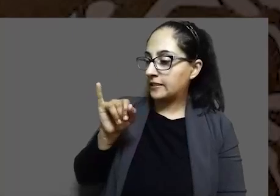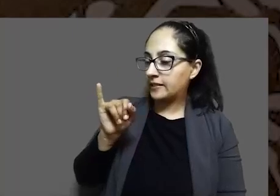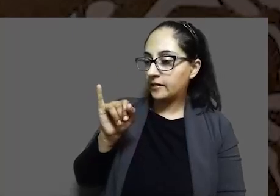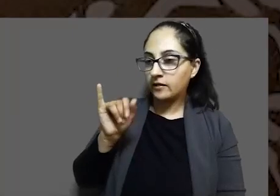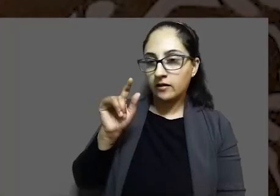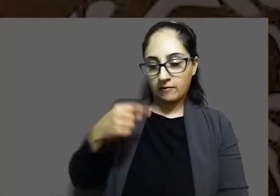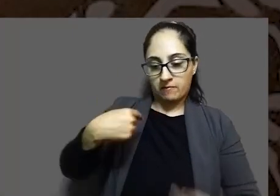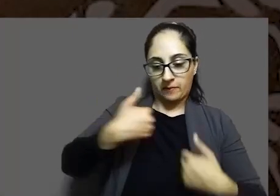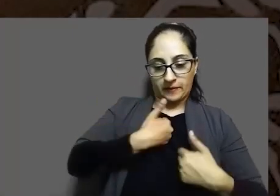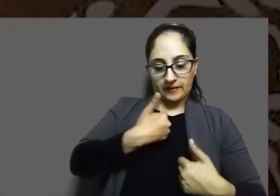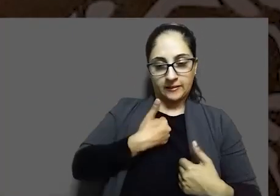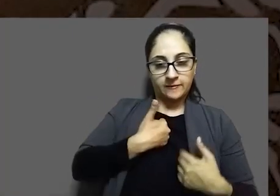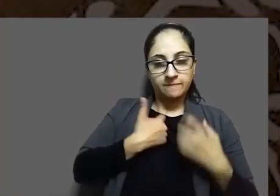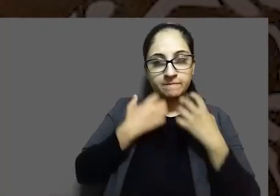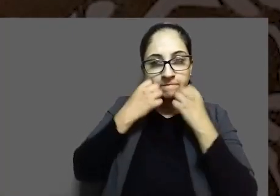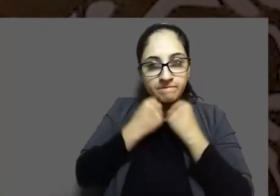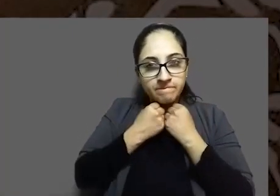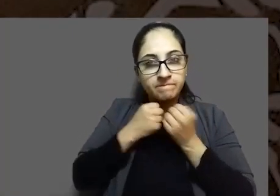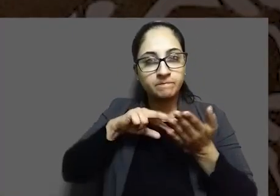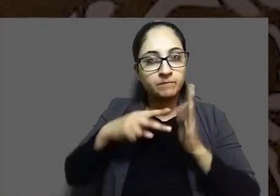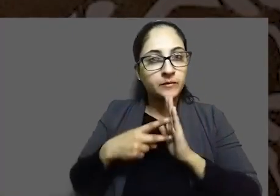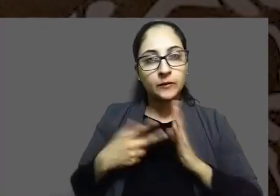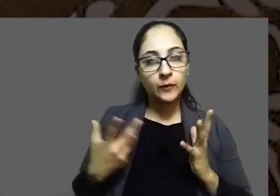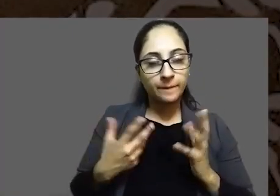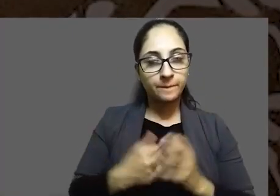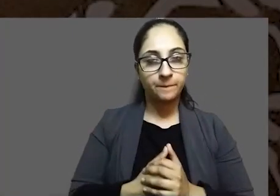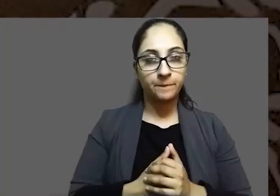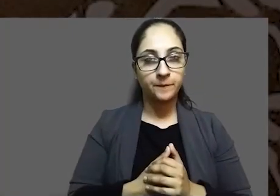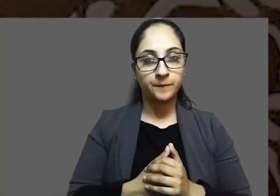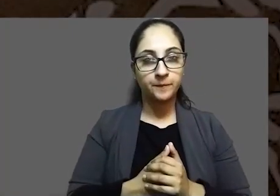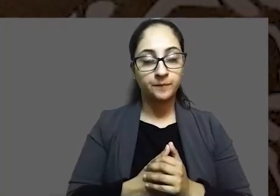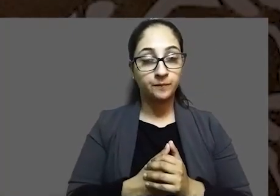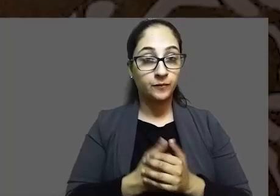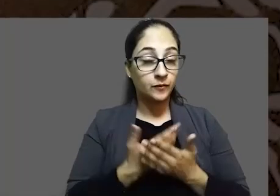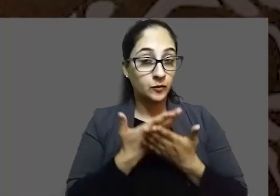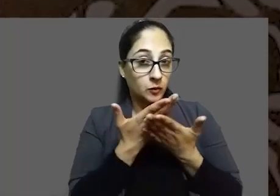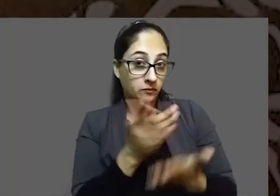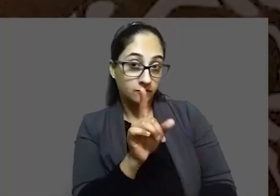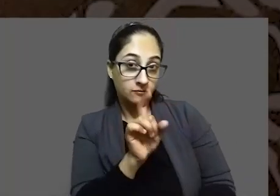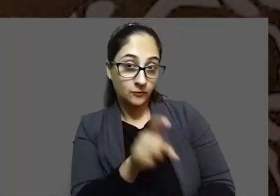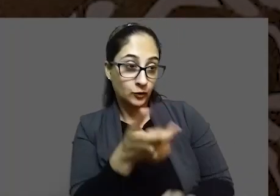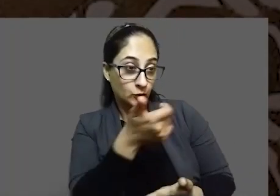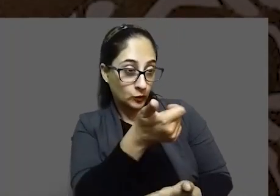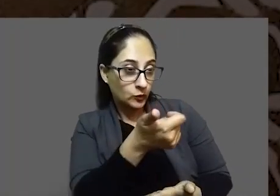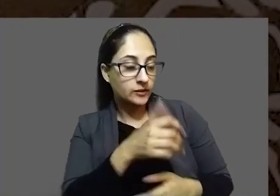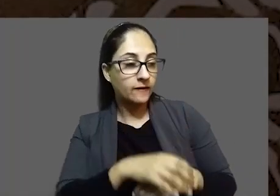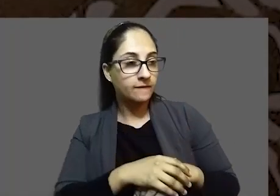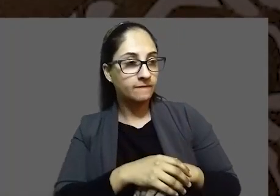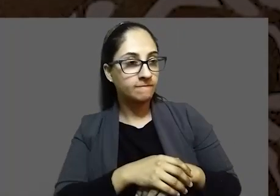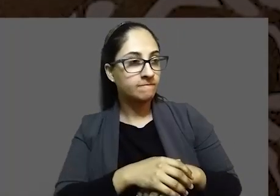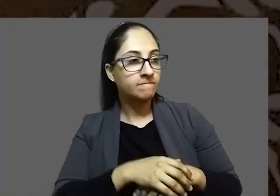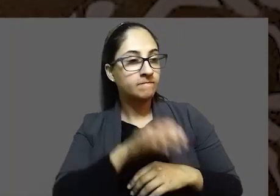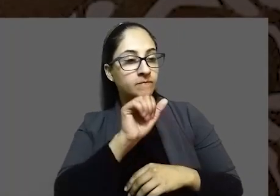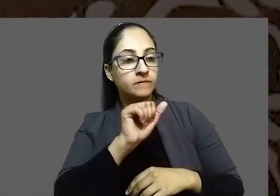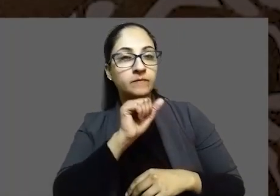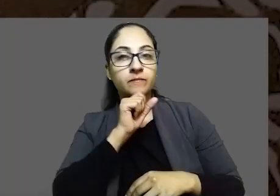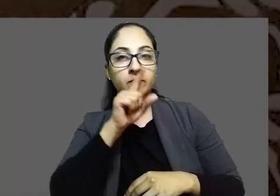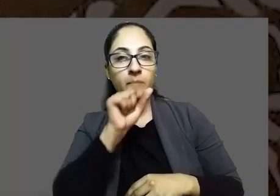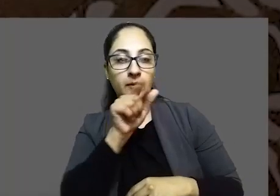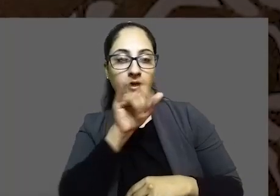That is a great question, and one that I have been reflecting on a lot this past week, given that we have been commemorating Yom